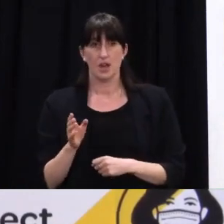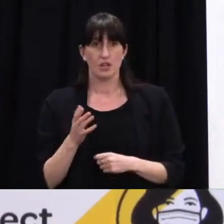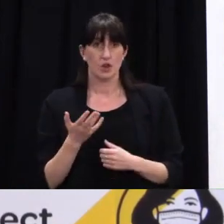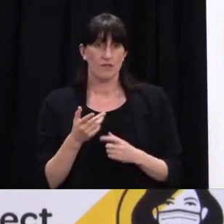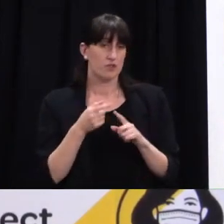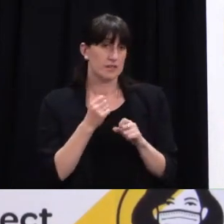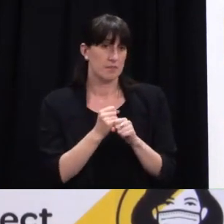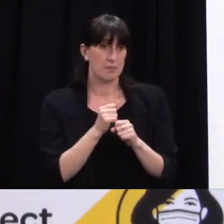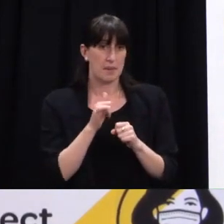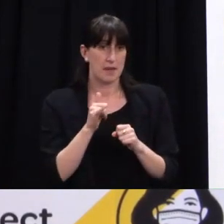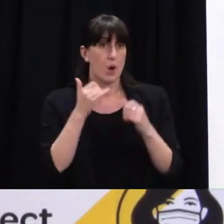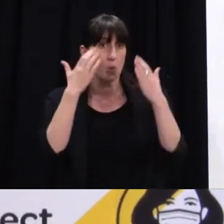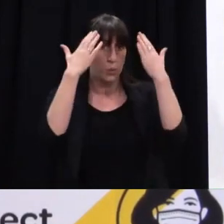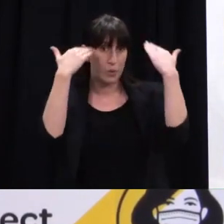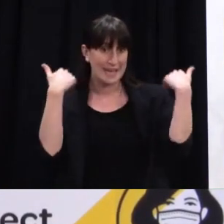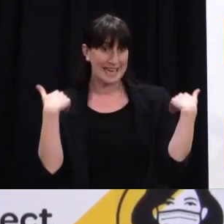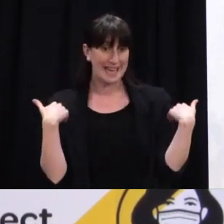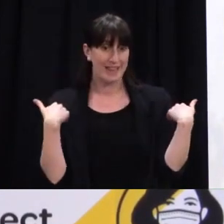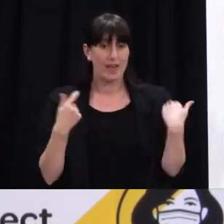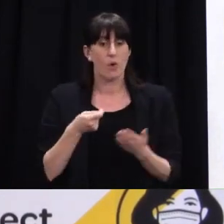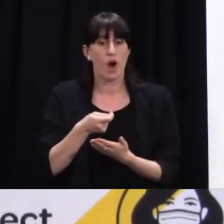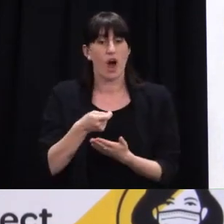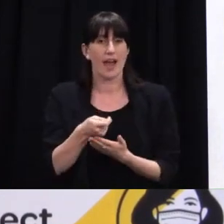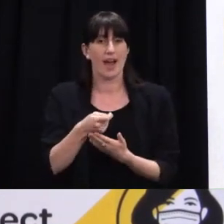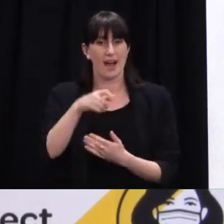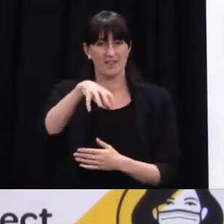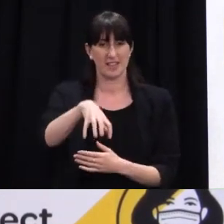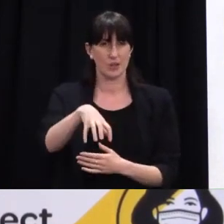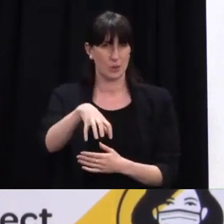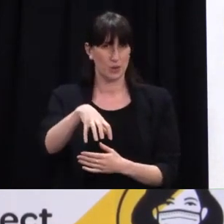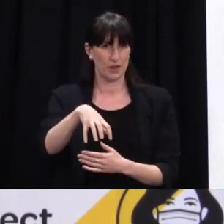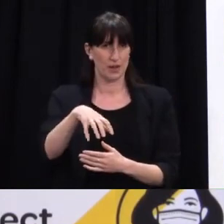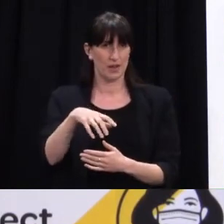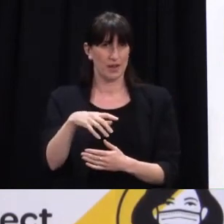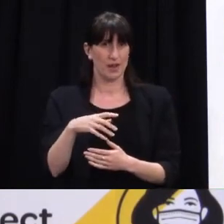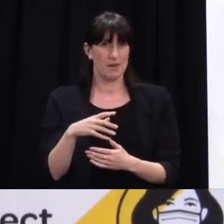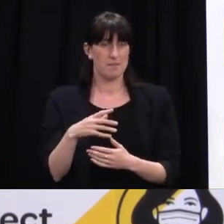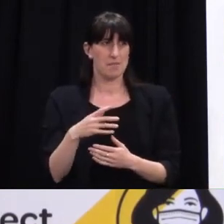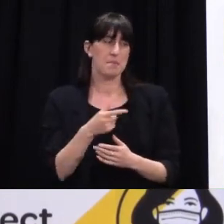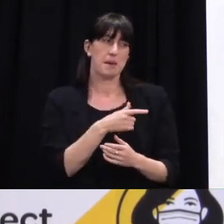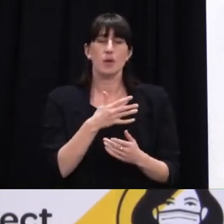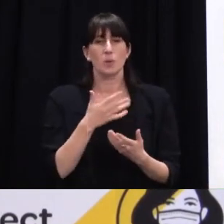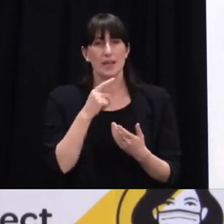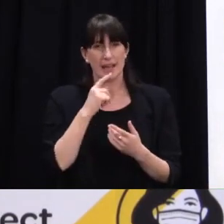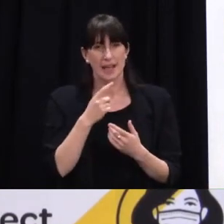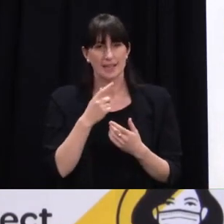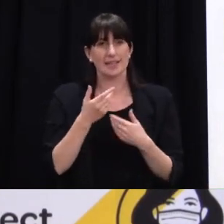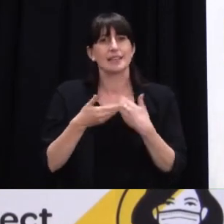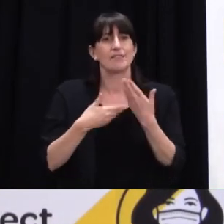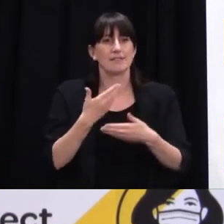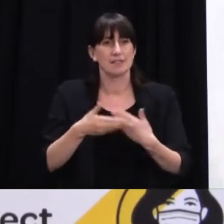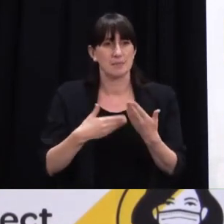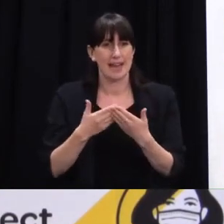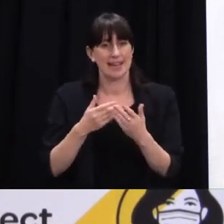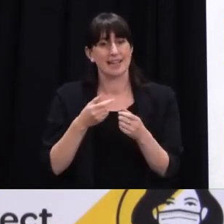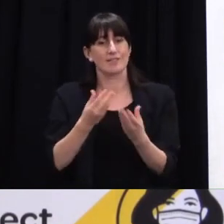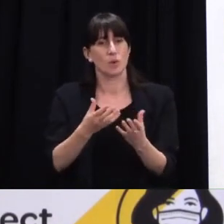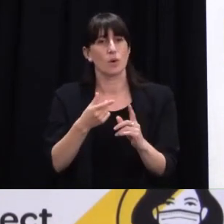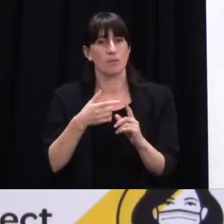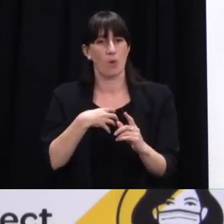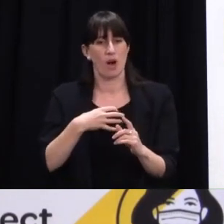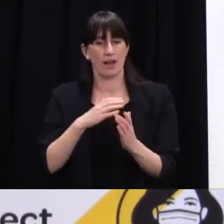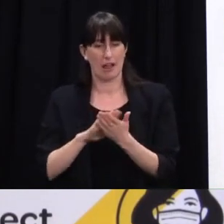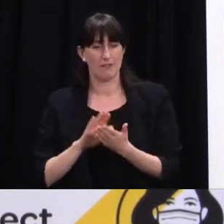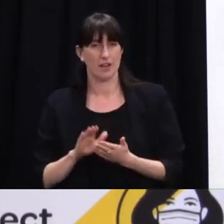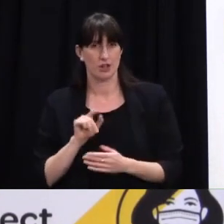wedding will hire a venue in that nature and I think we might have some examples that we might be able to tease out so do you mind if we just go away just so we make sure that we